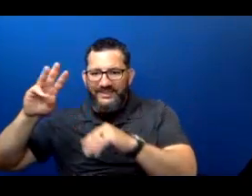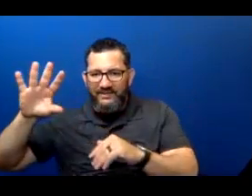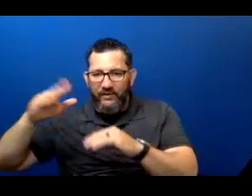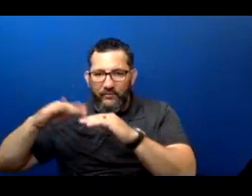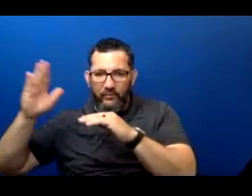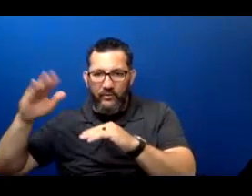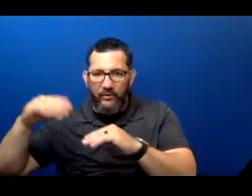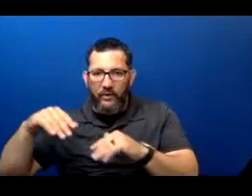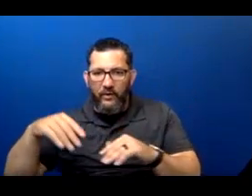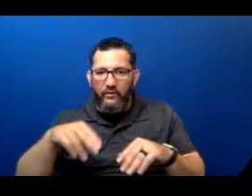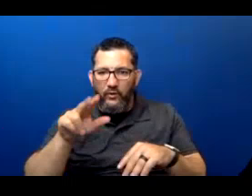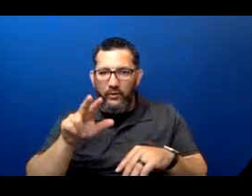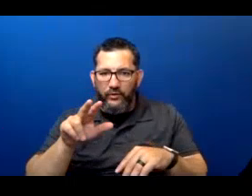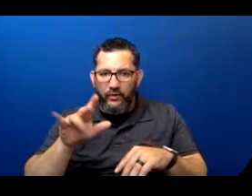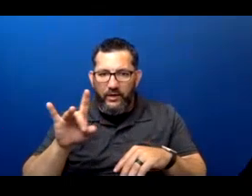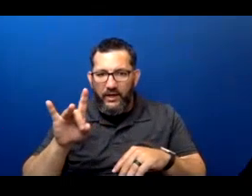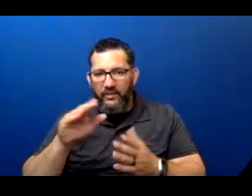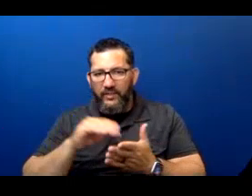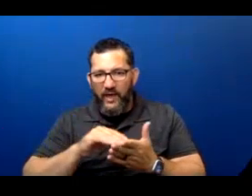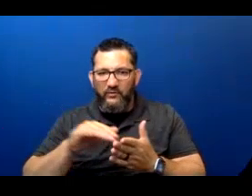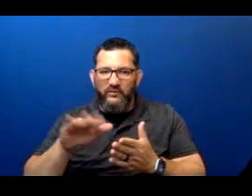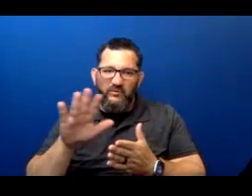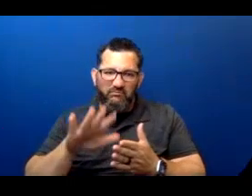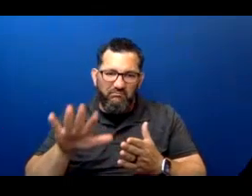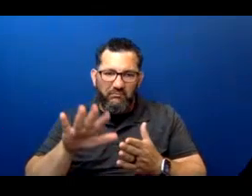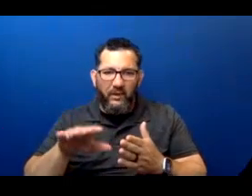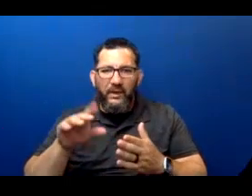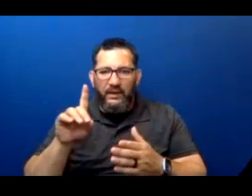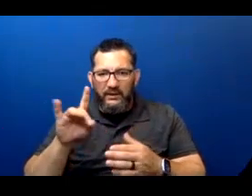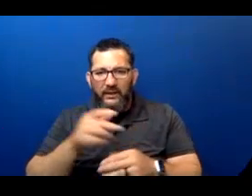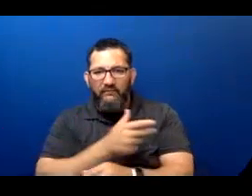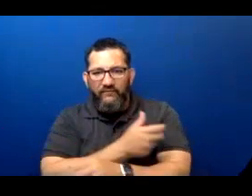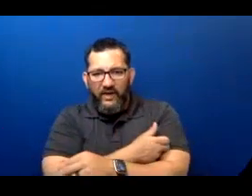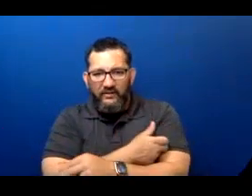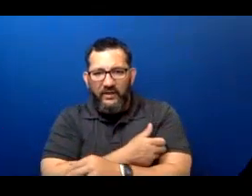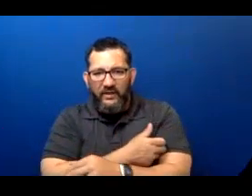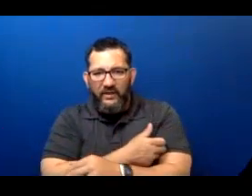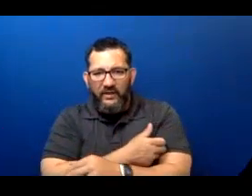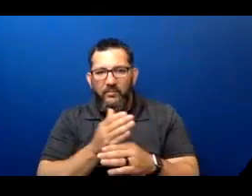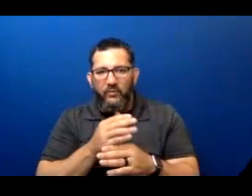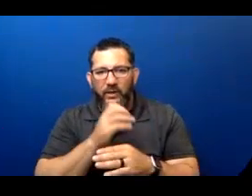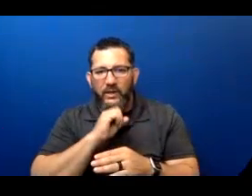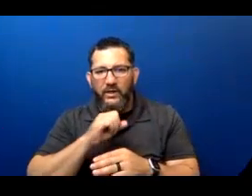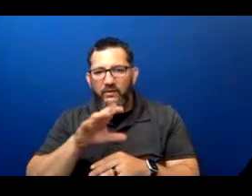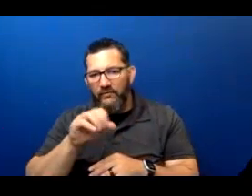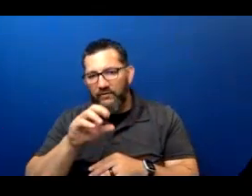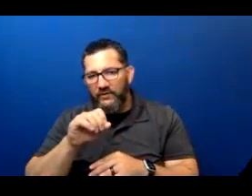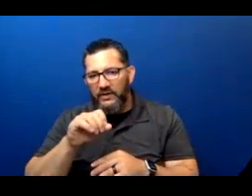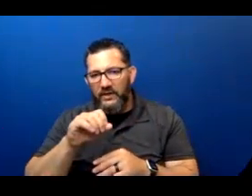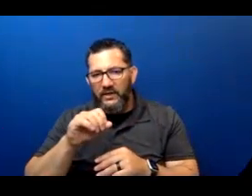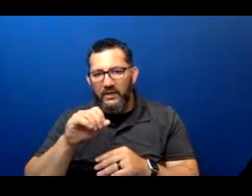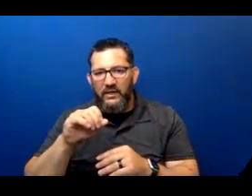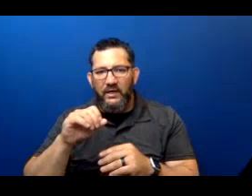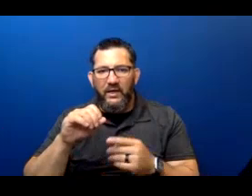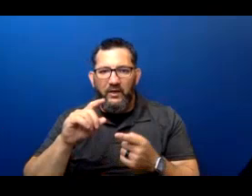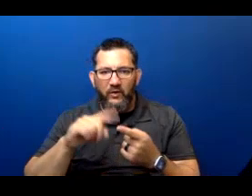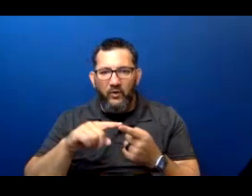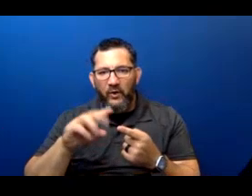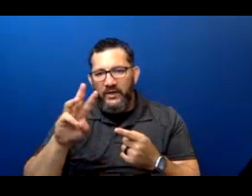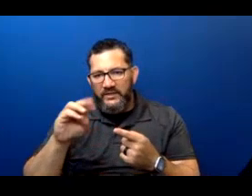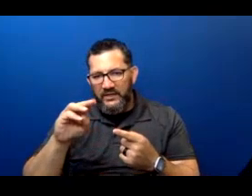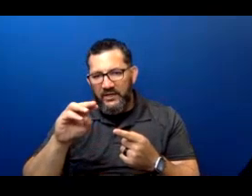38,000 individuals got, vaccinated who were between the 50 and 60 year old group,